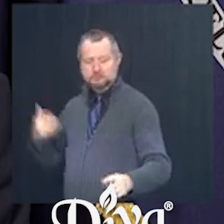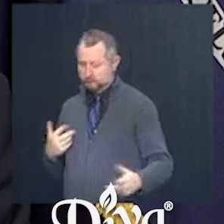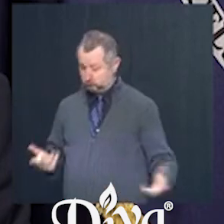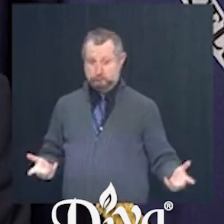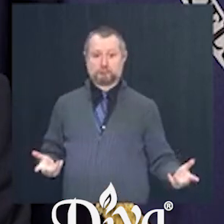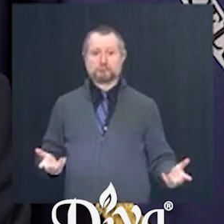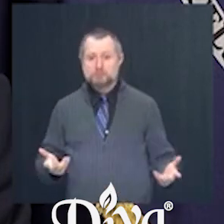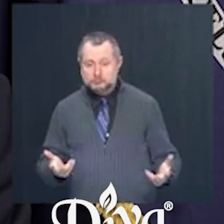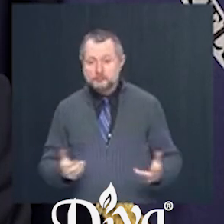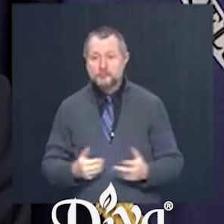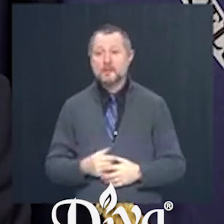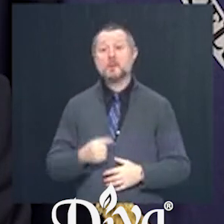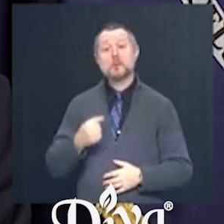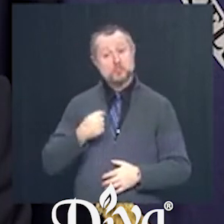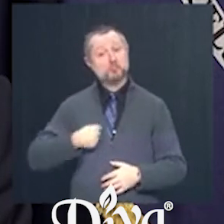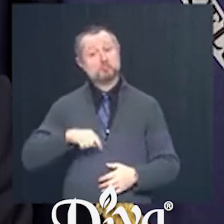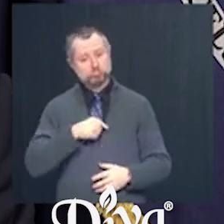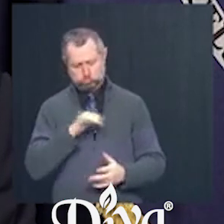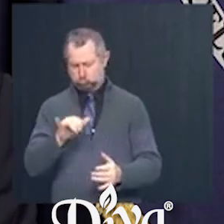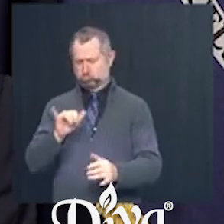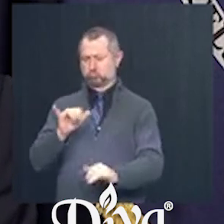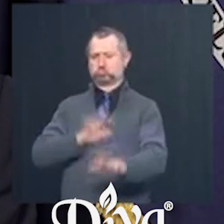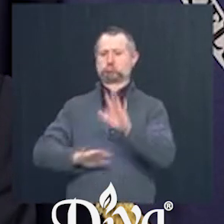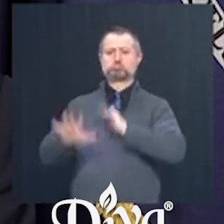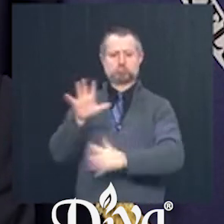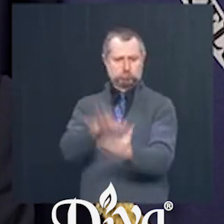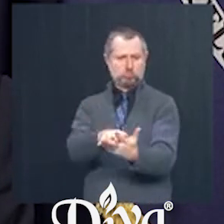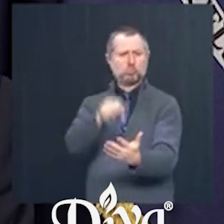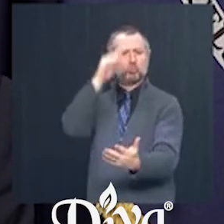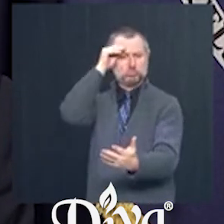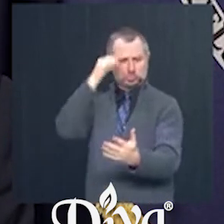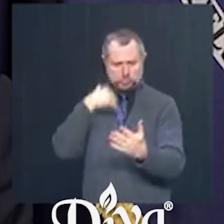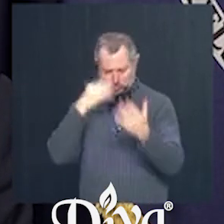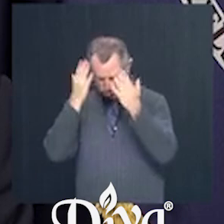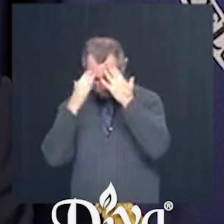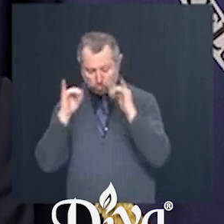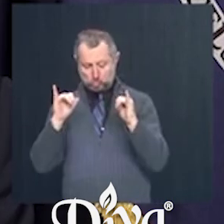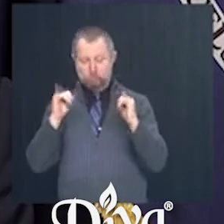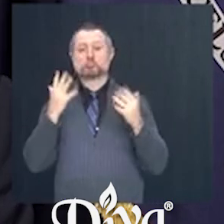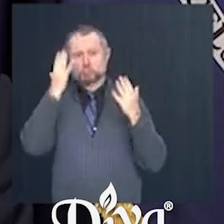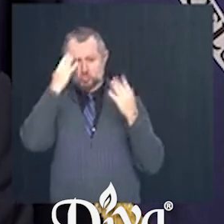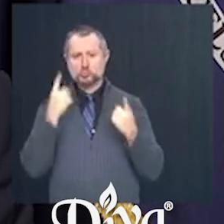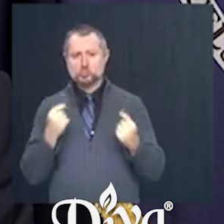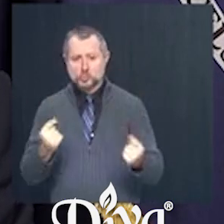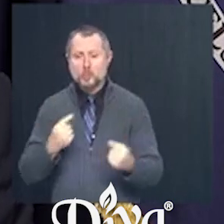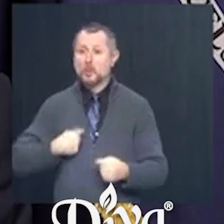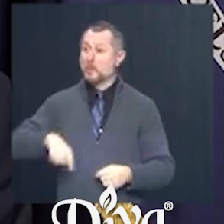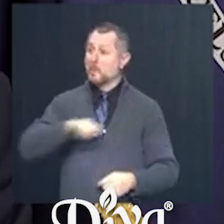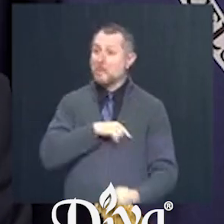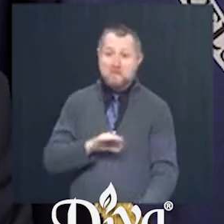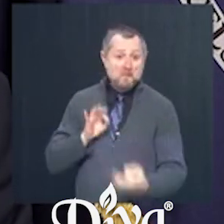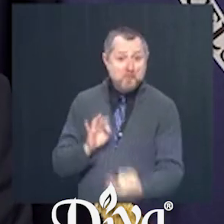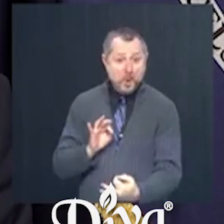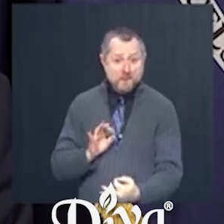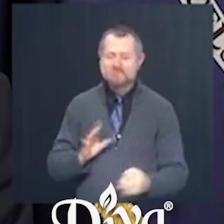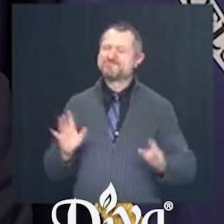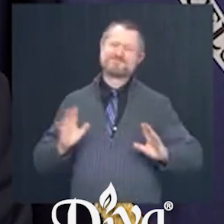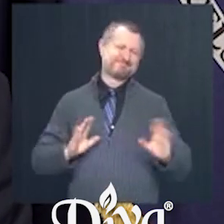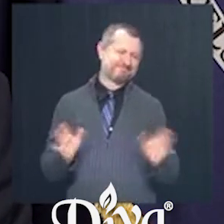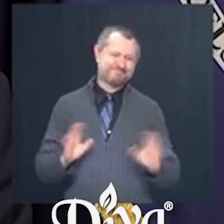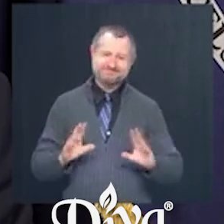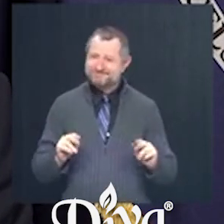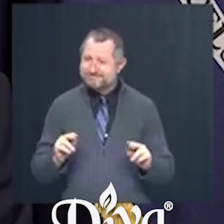we are better equipped now. It is still not perfect because we don't run any of